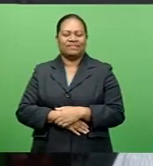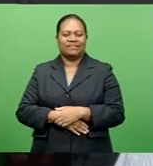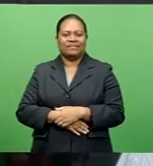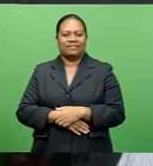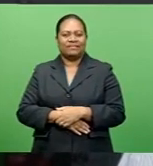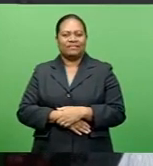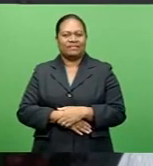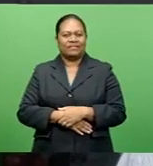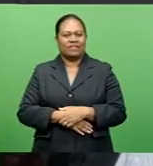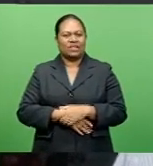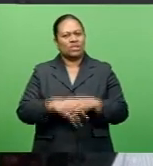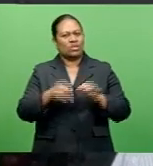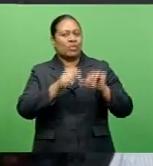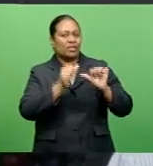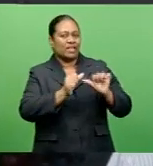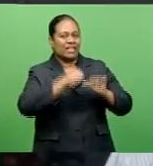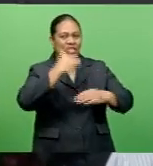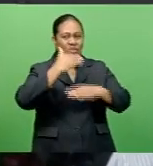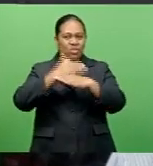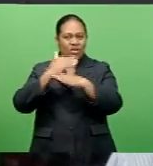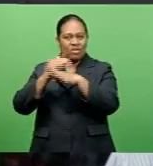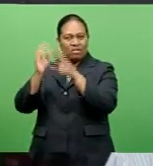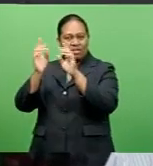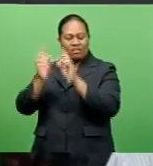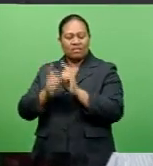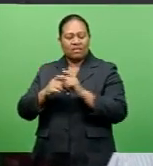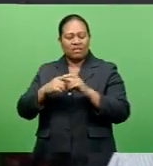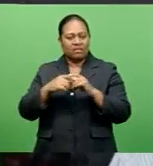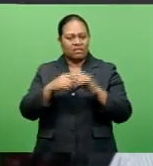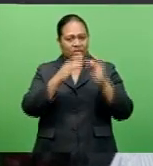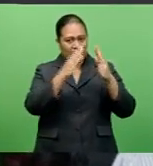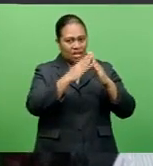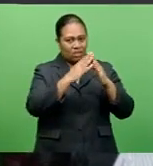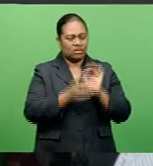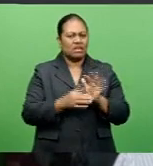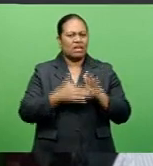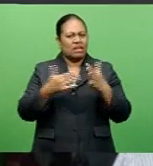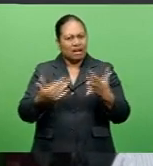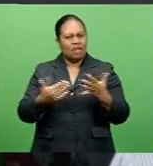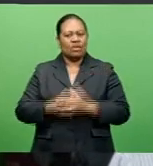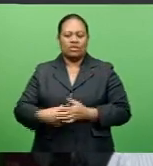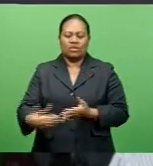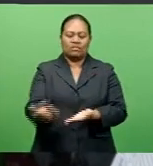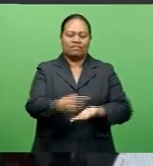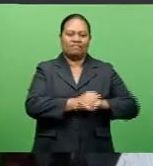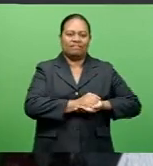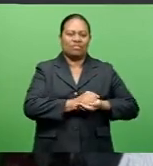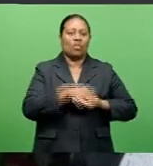Our shutters were already up from the last cyclone, and all we're doing right now is storing water.